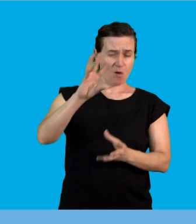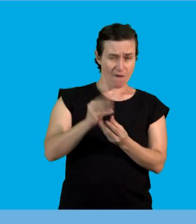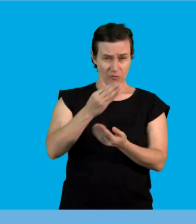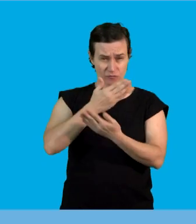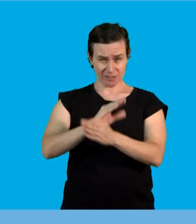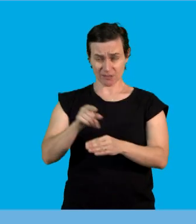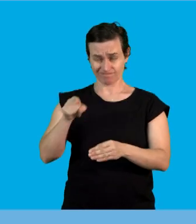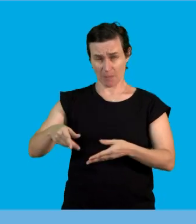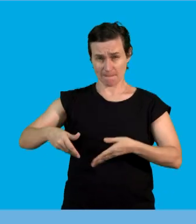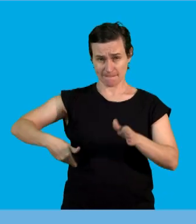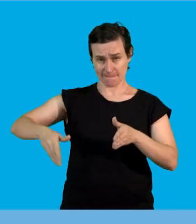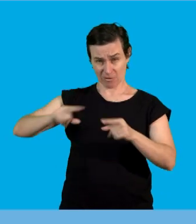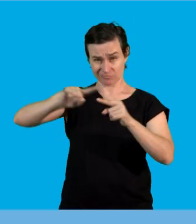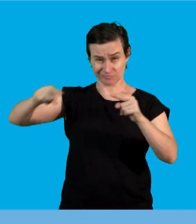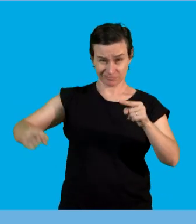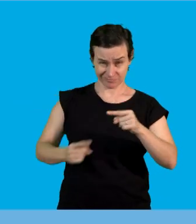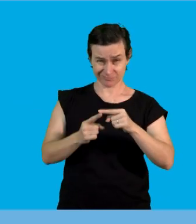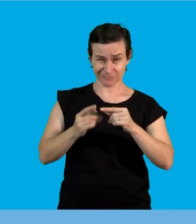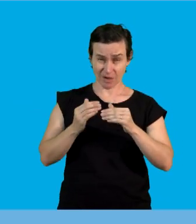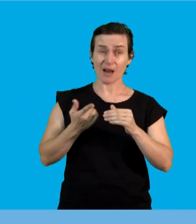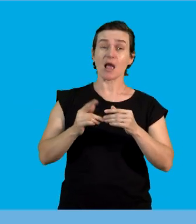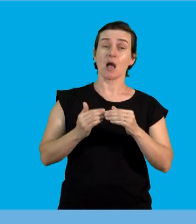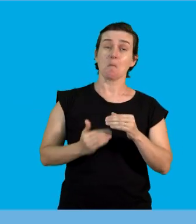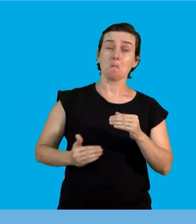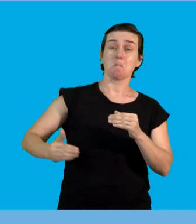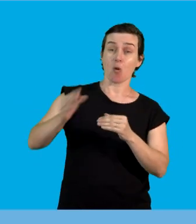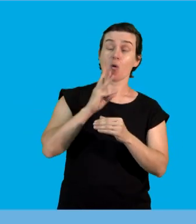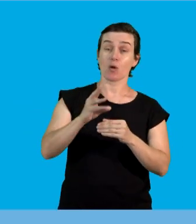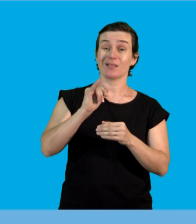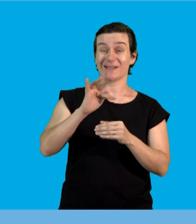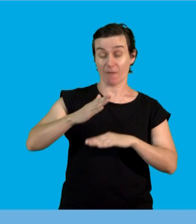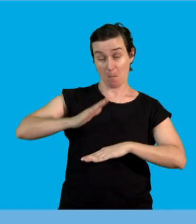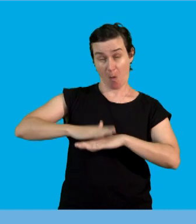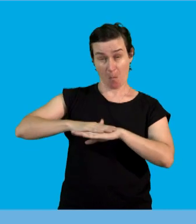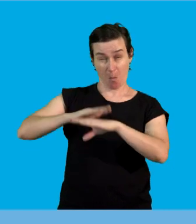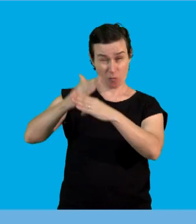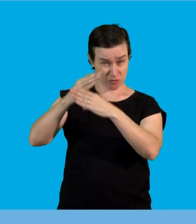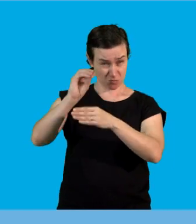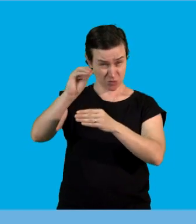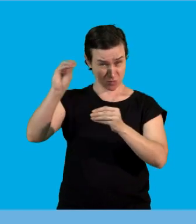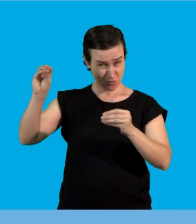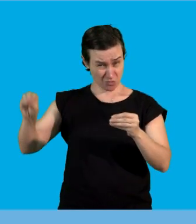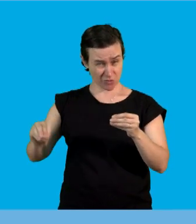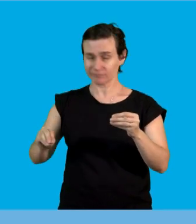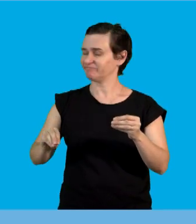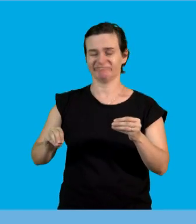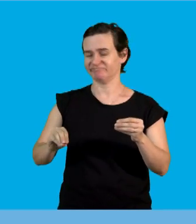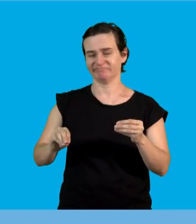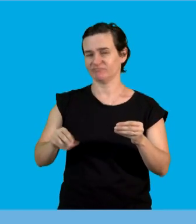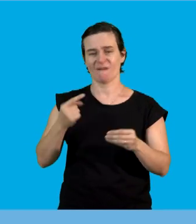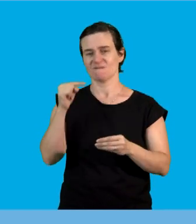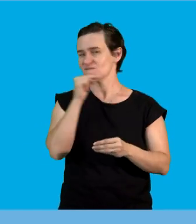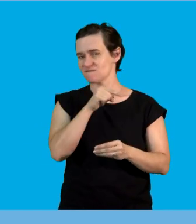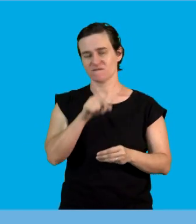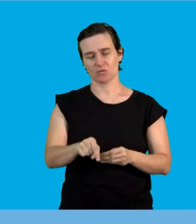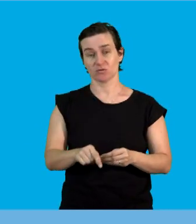resistance of a circuit increases as more resistors are placed in parallel in the circuit. So this is false because